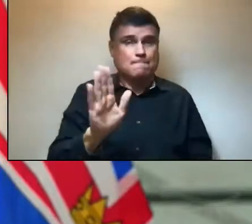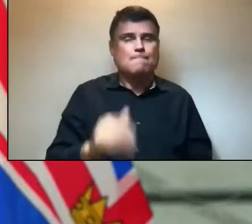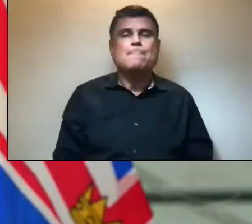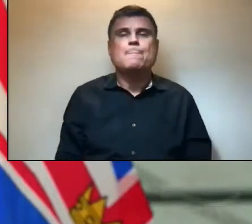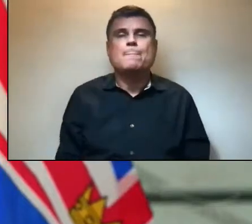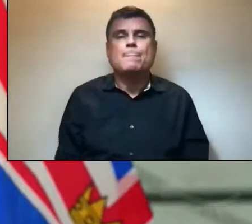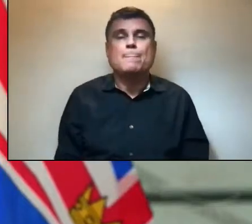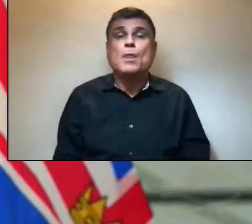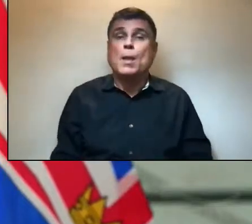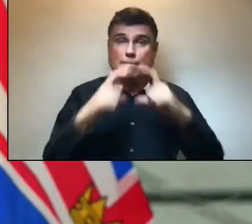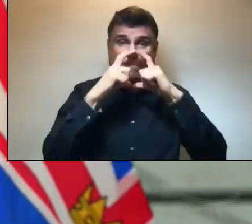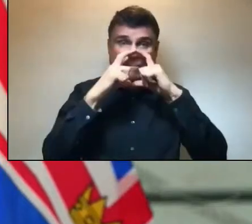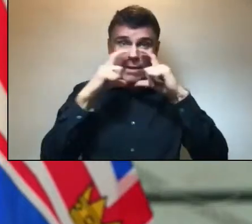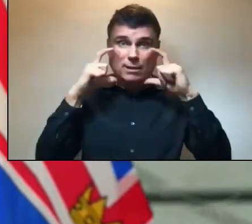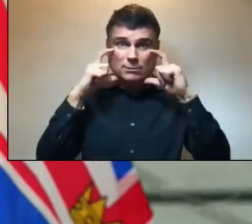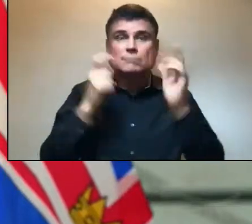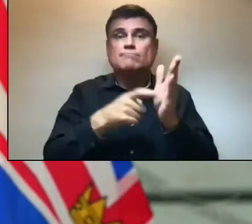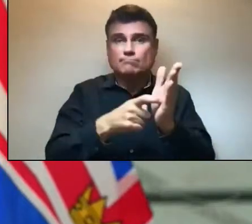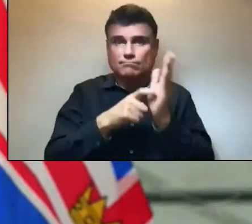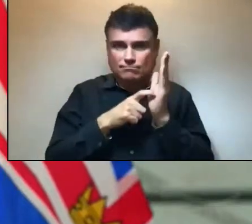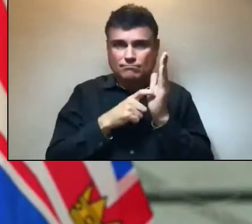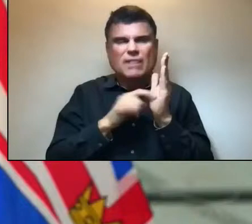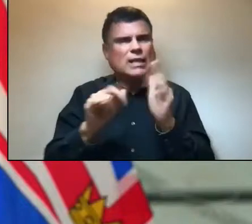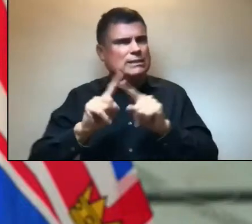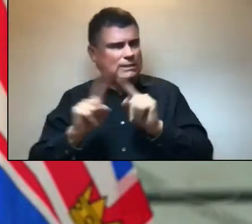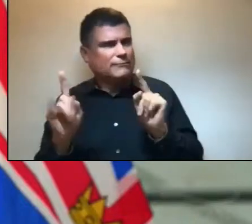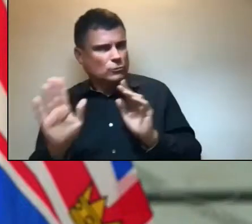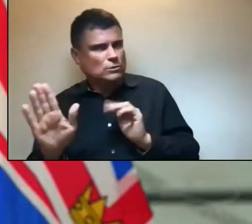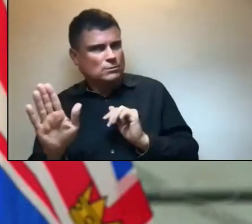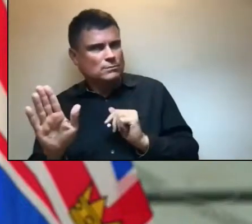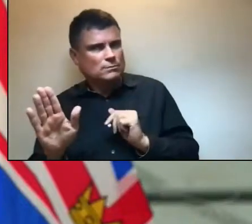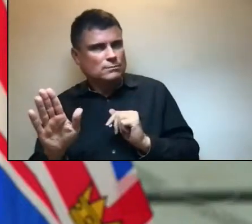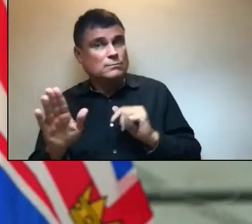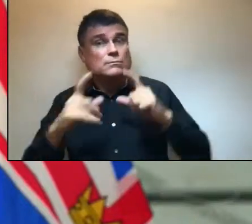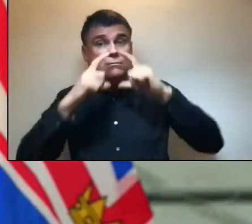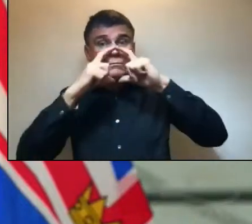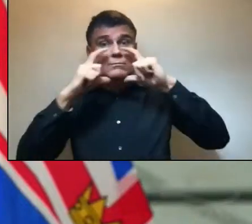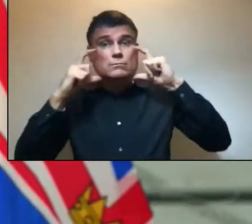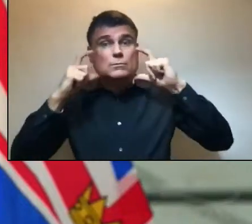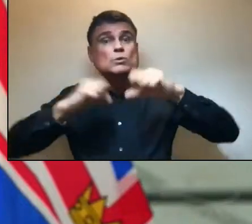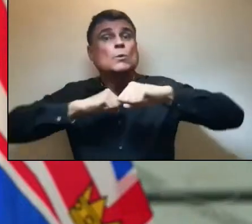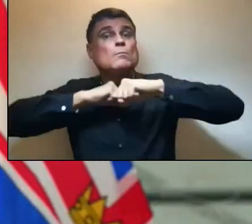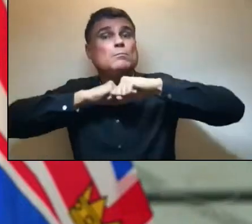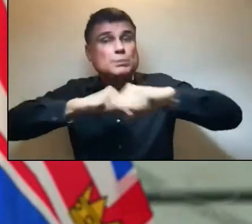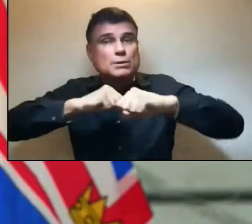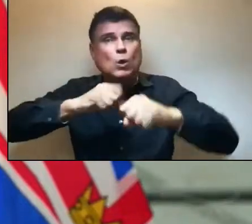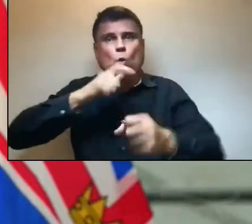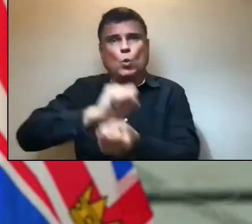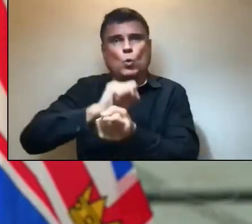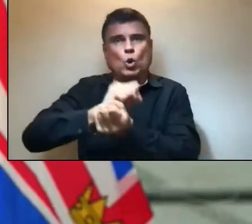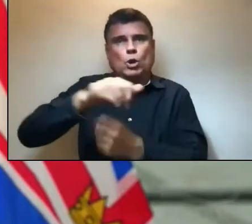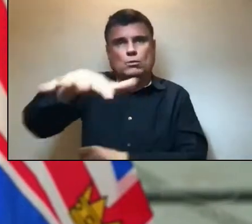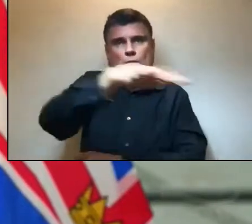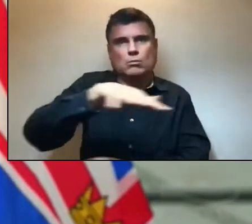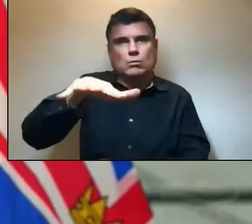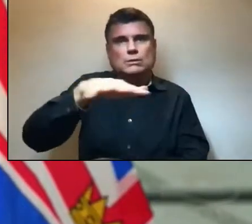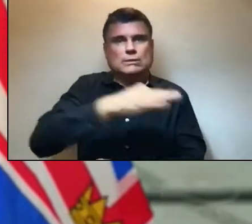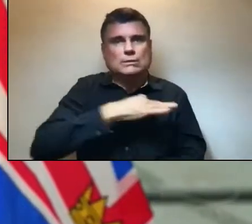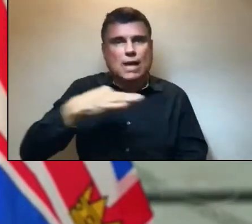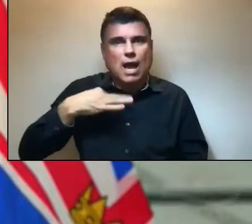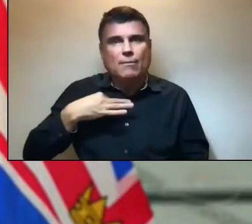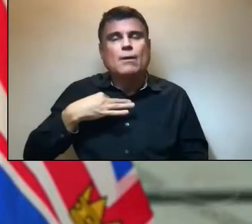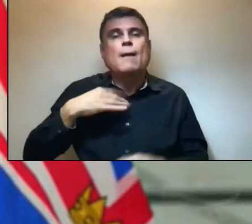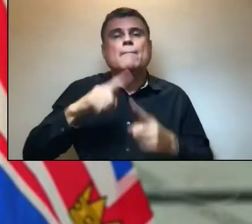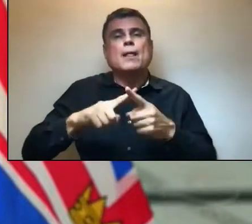mandates, and those are designed to protect the workers in those settings and other people in those settings, but primarily